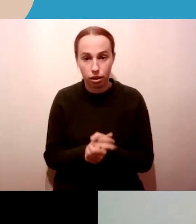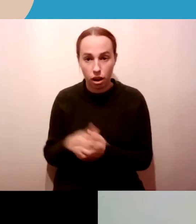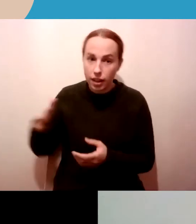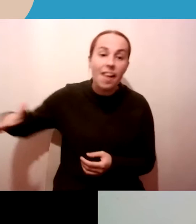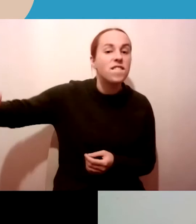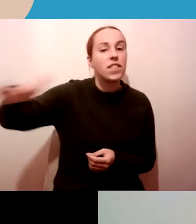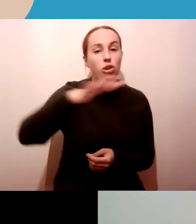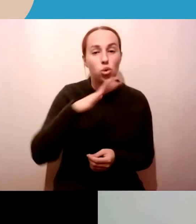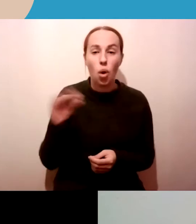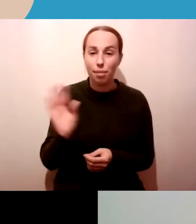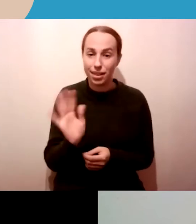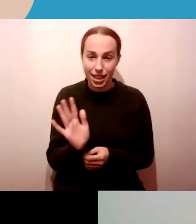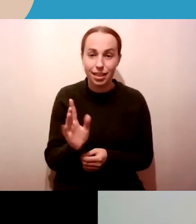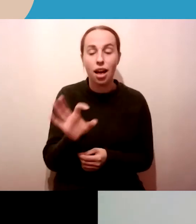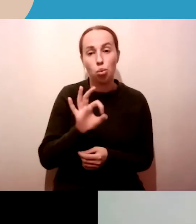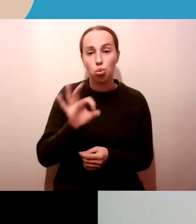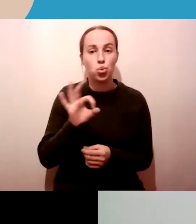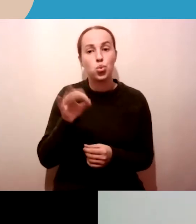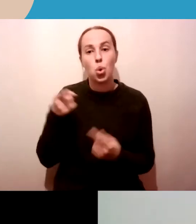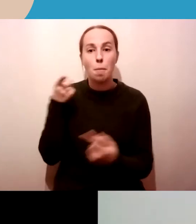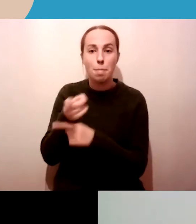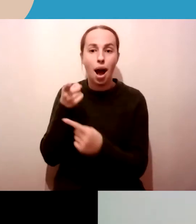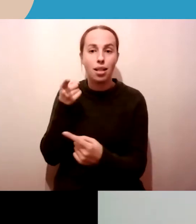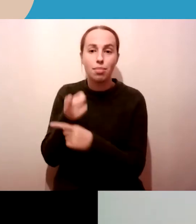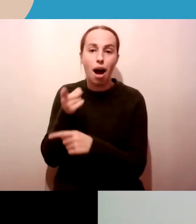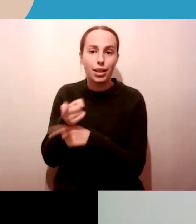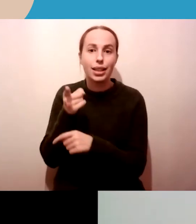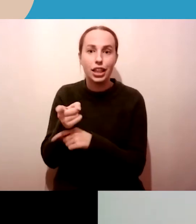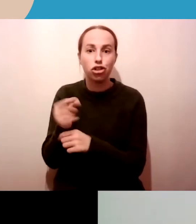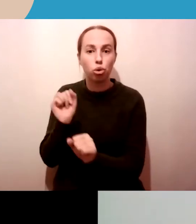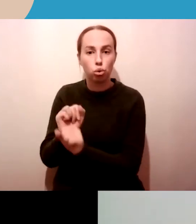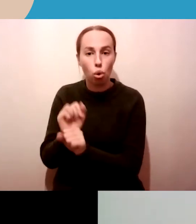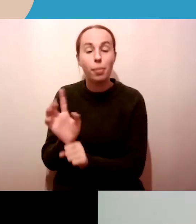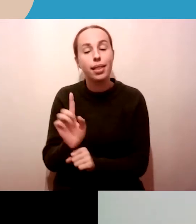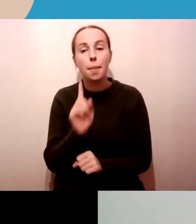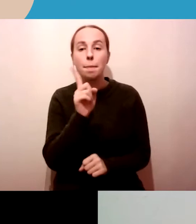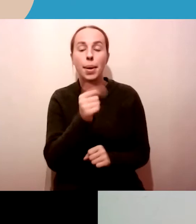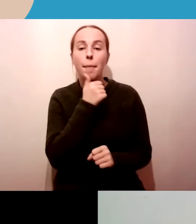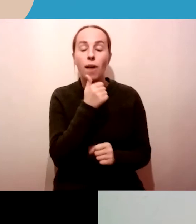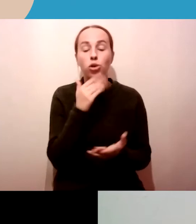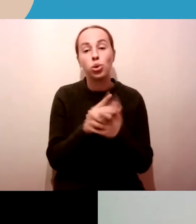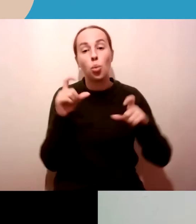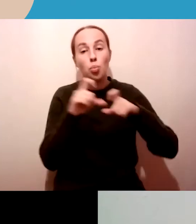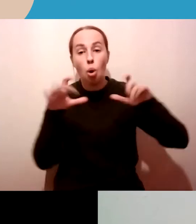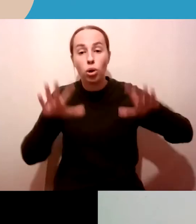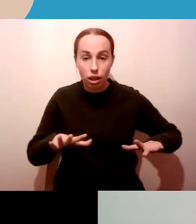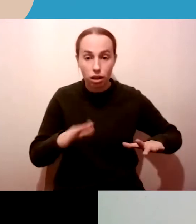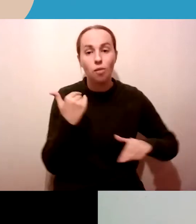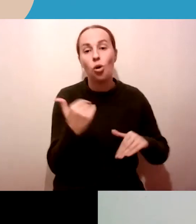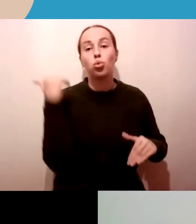addressed in the community, rather than having one person responsible in the